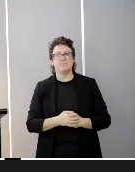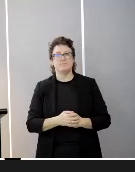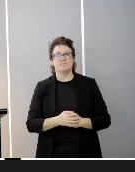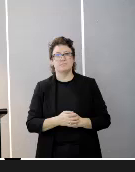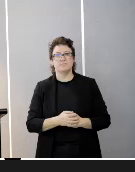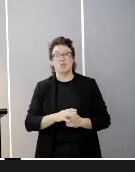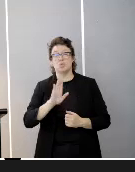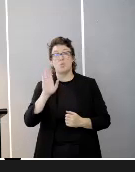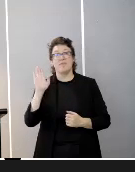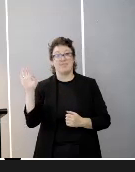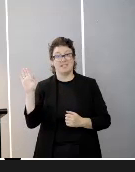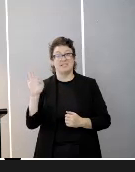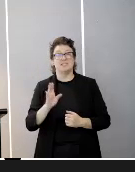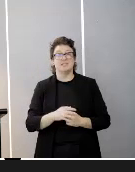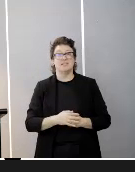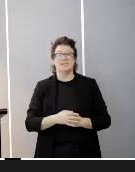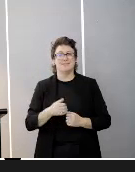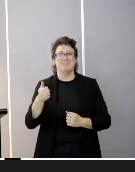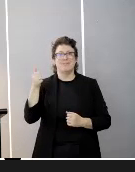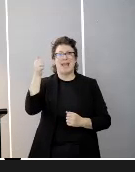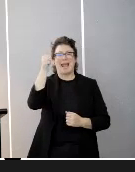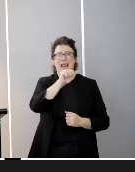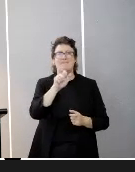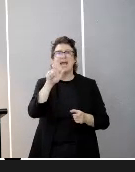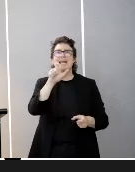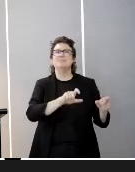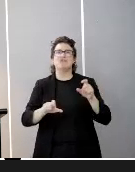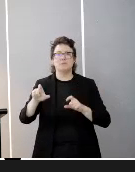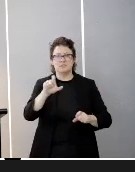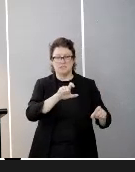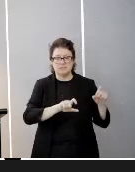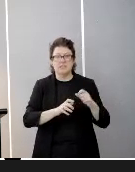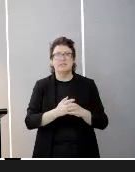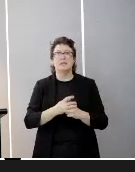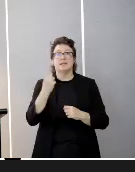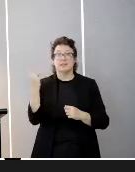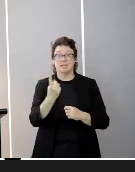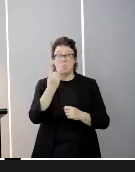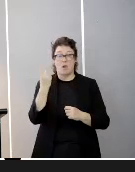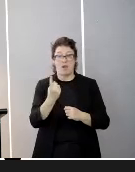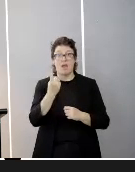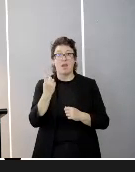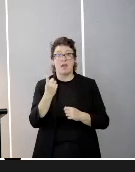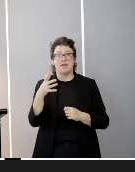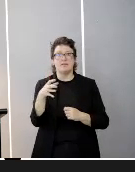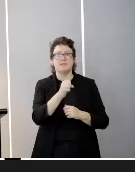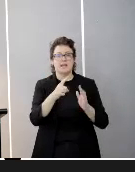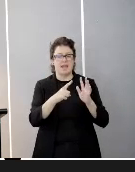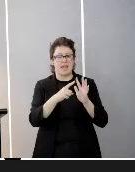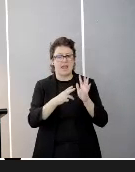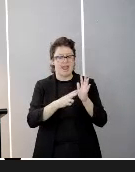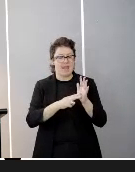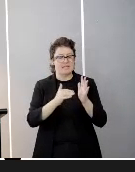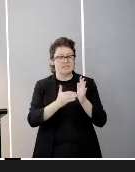So this is a really clever experiment where someone has taken an enzyme from a